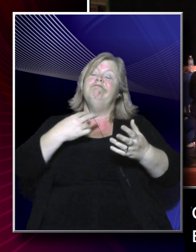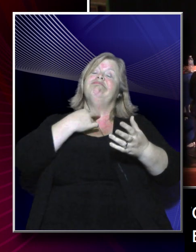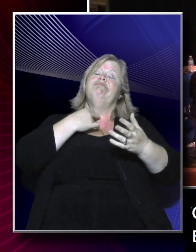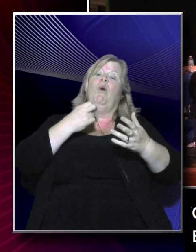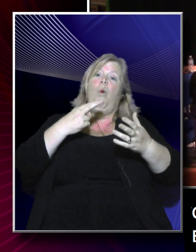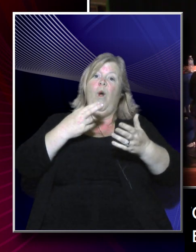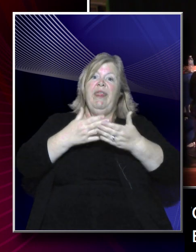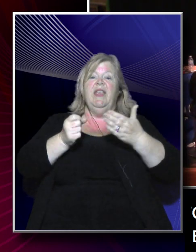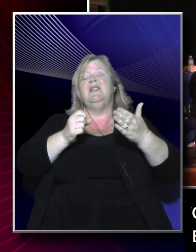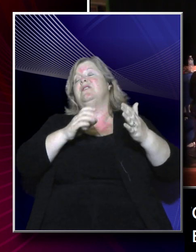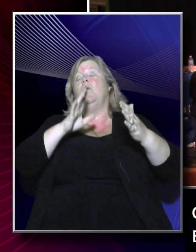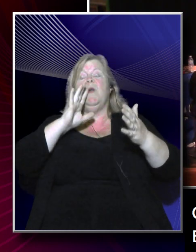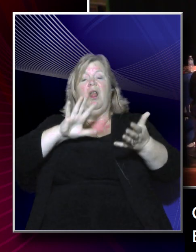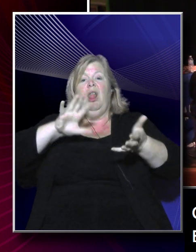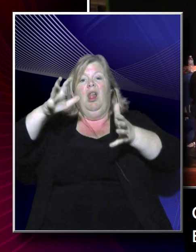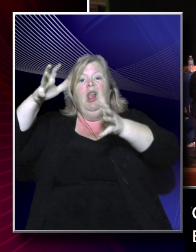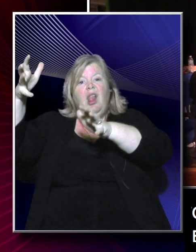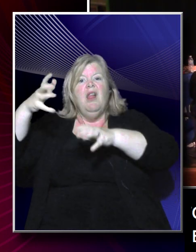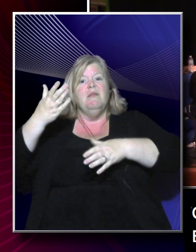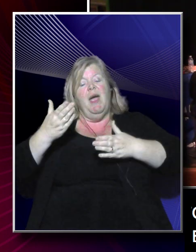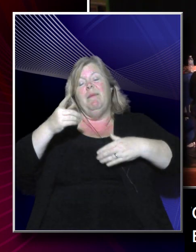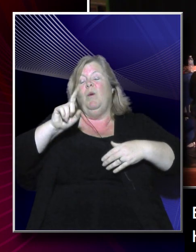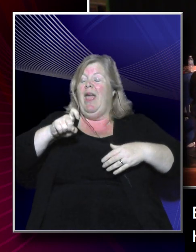in a hollowed-out bamboo canoe.